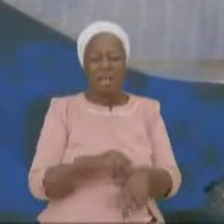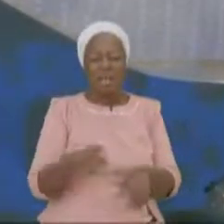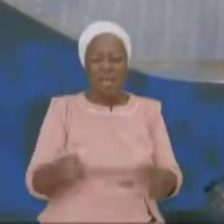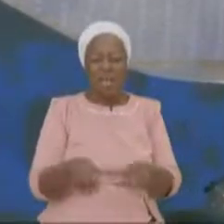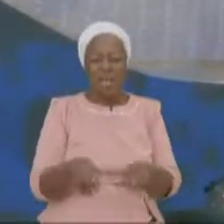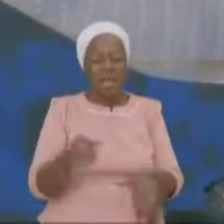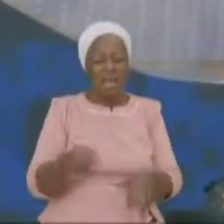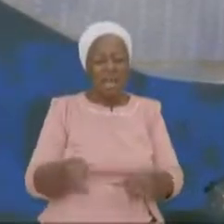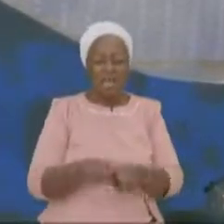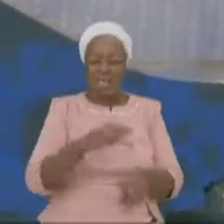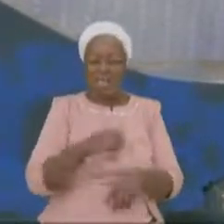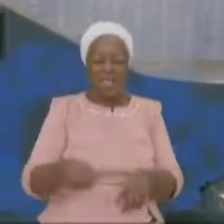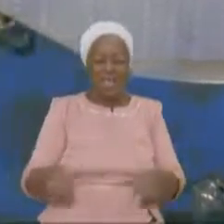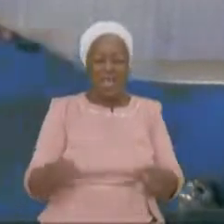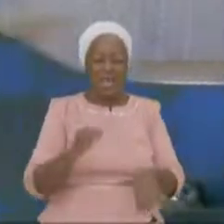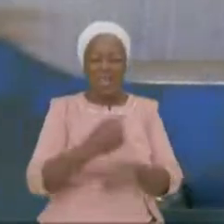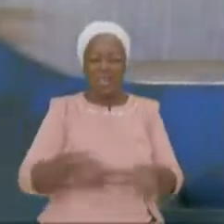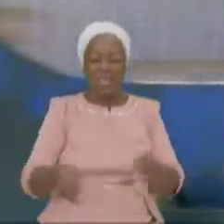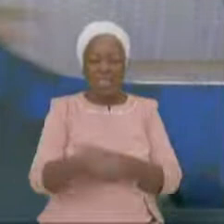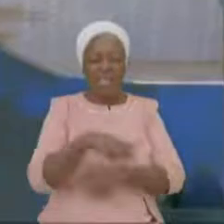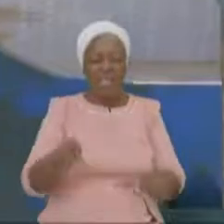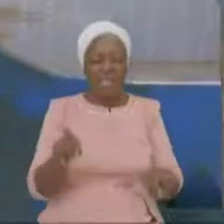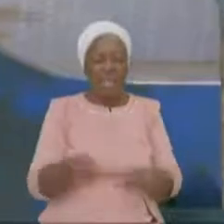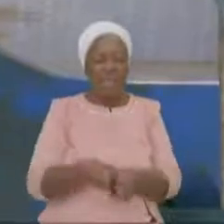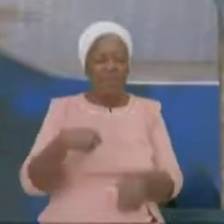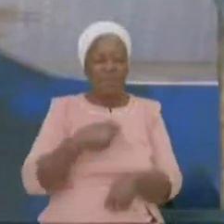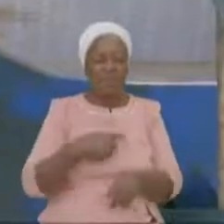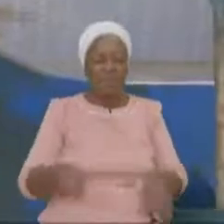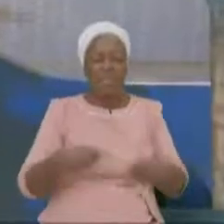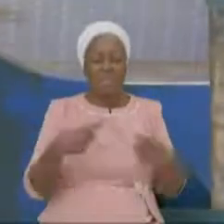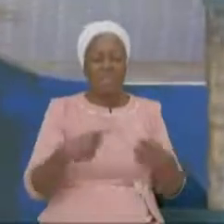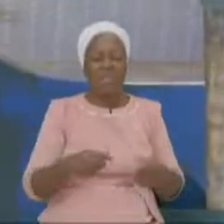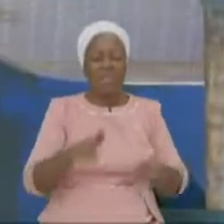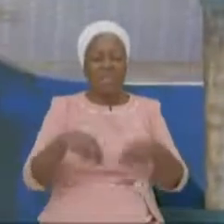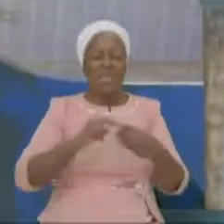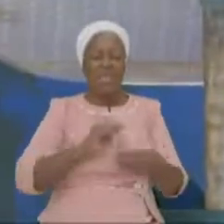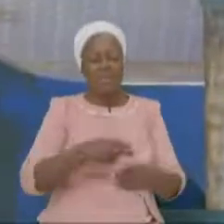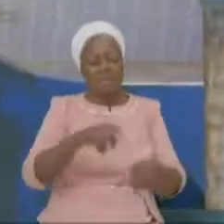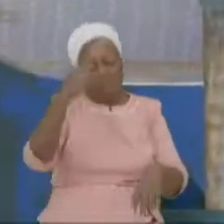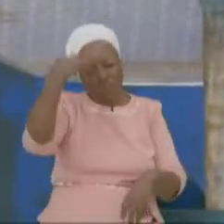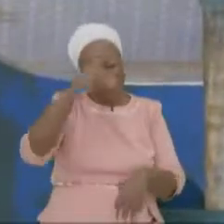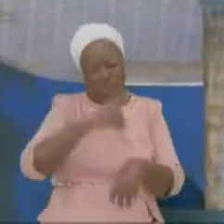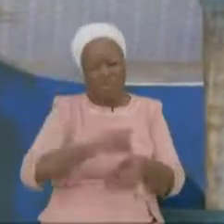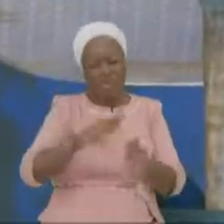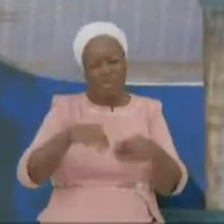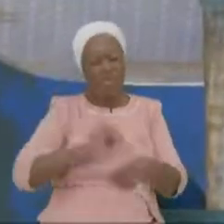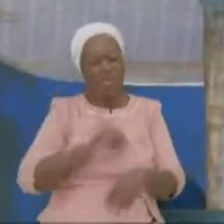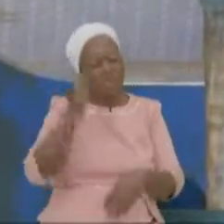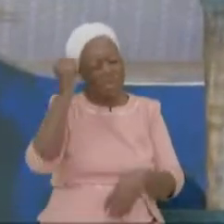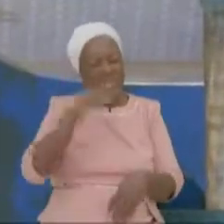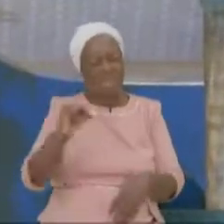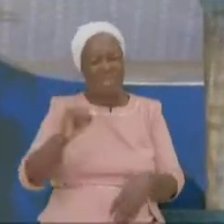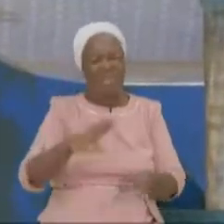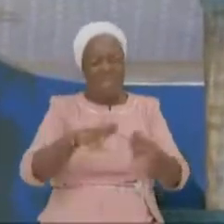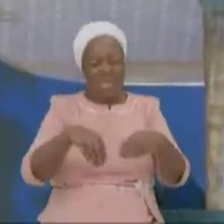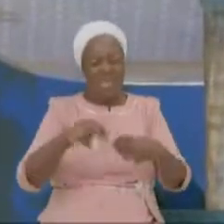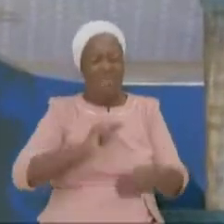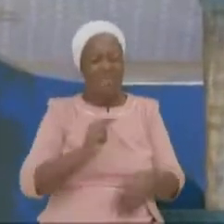day, like we're living. Give us wisdom. Give us insight. Give